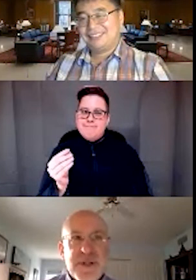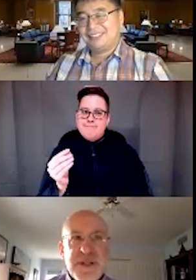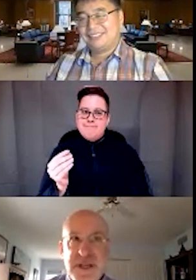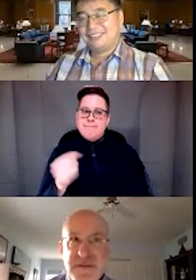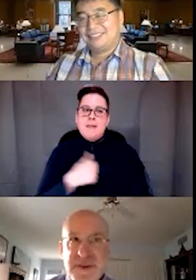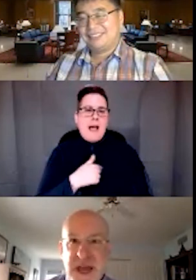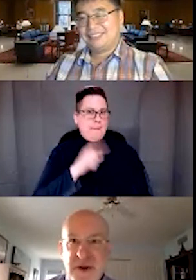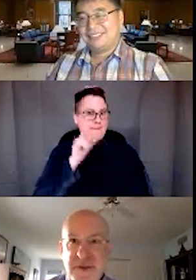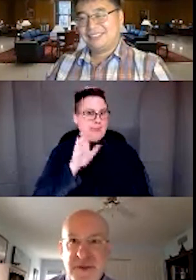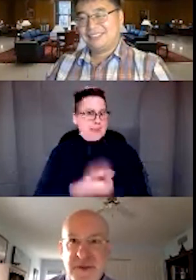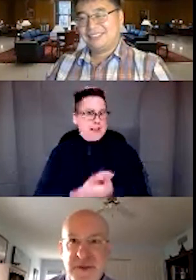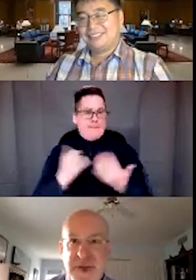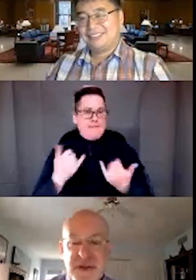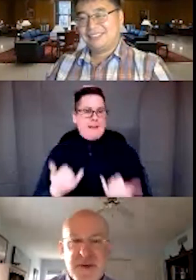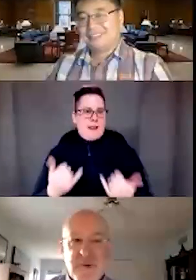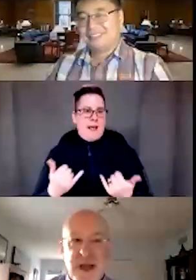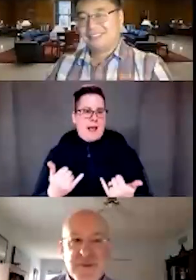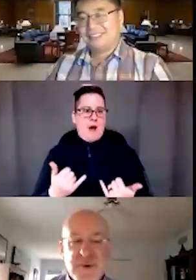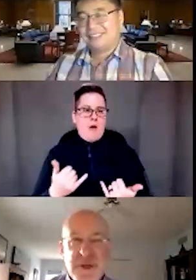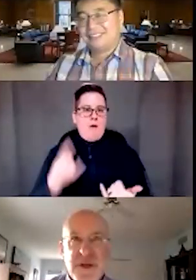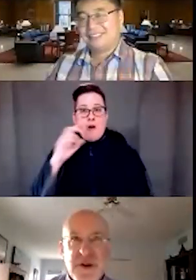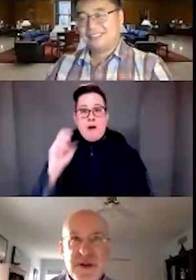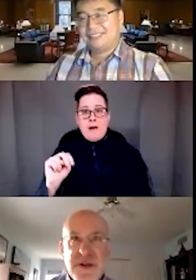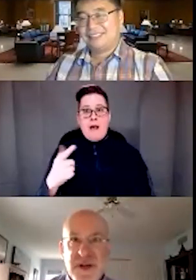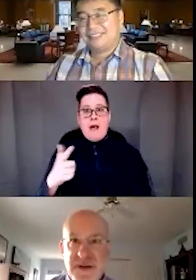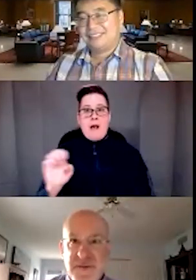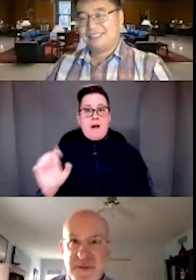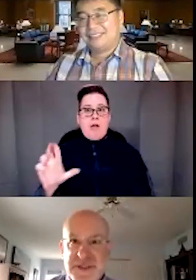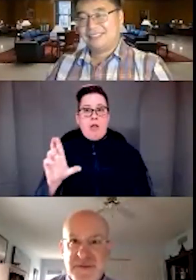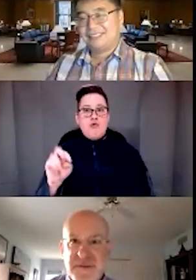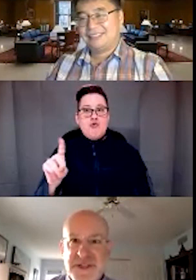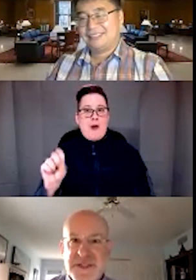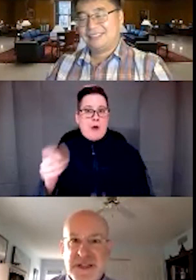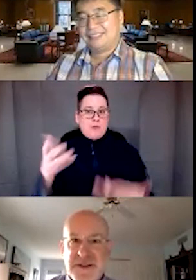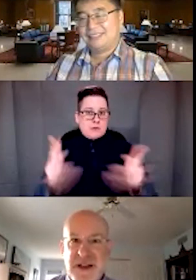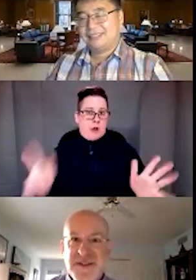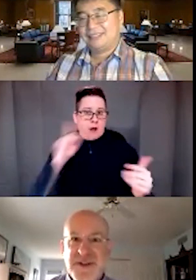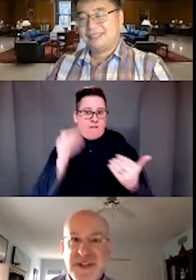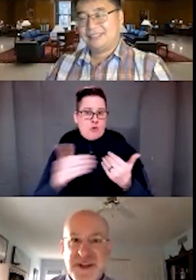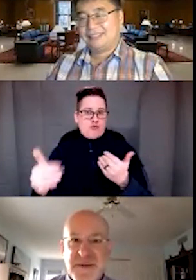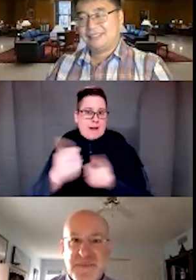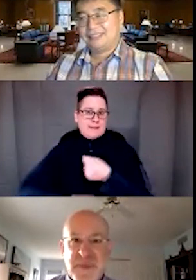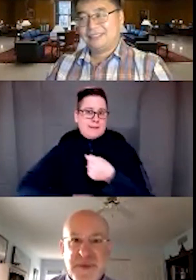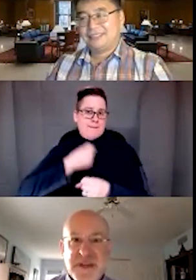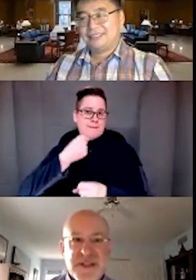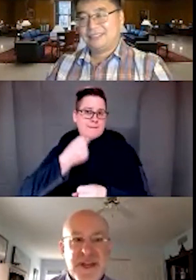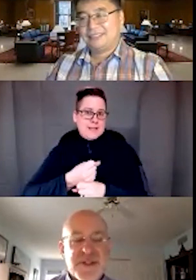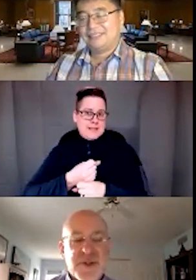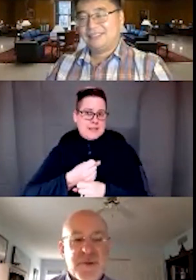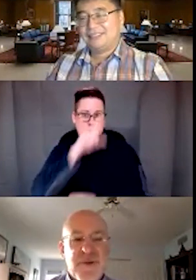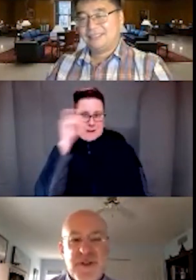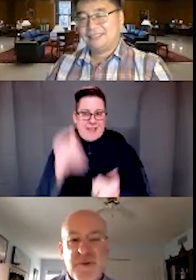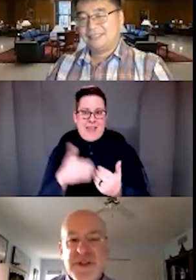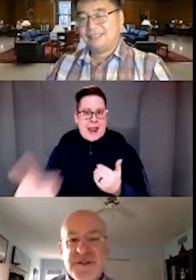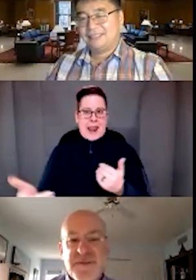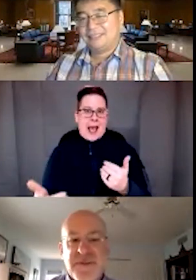I believe now that in terms of the angle rounds, we are done for the rest of this calendar year, because the next two